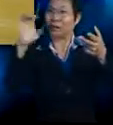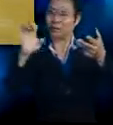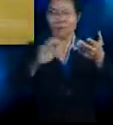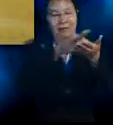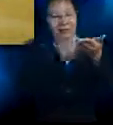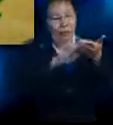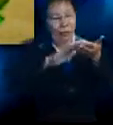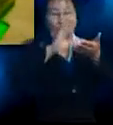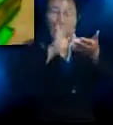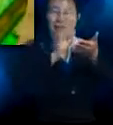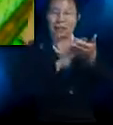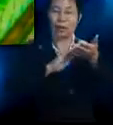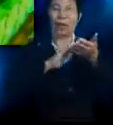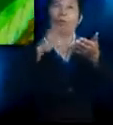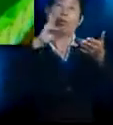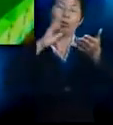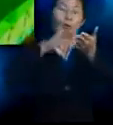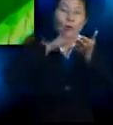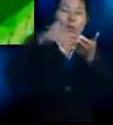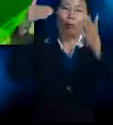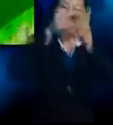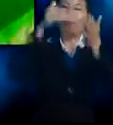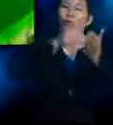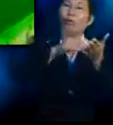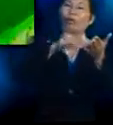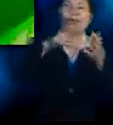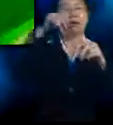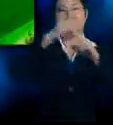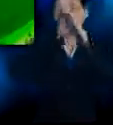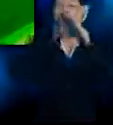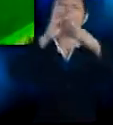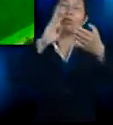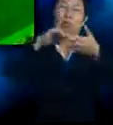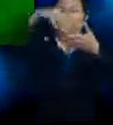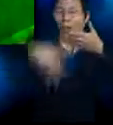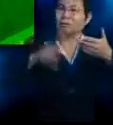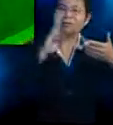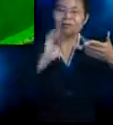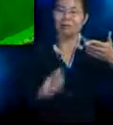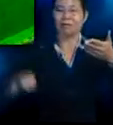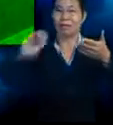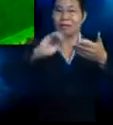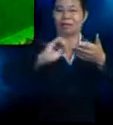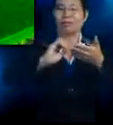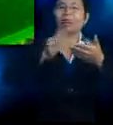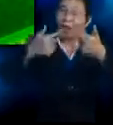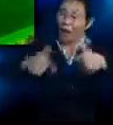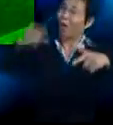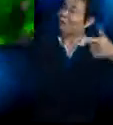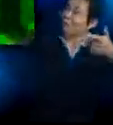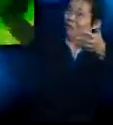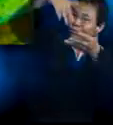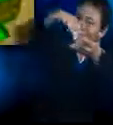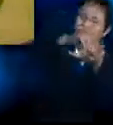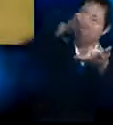The cuticle is waterproof to help prevent water loss. It is also transparent to allow light to enter